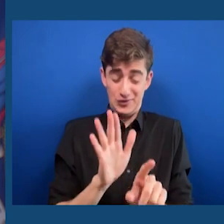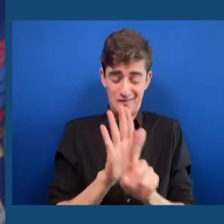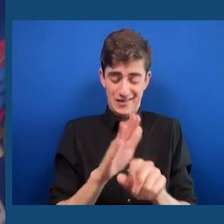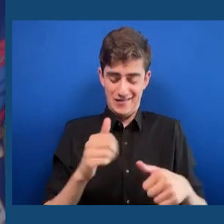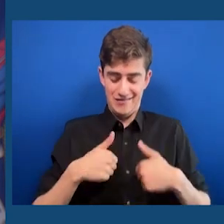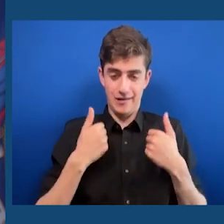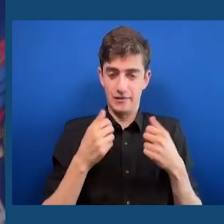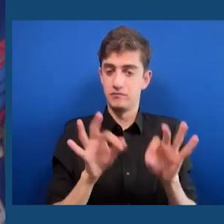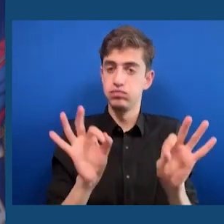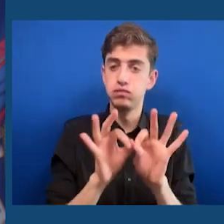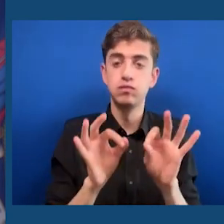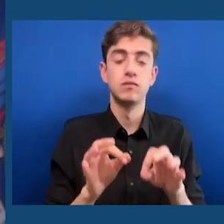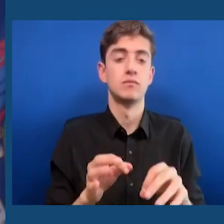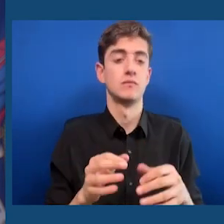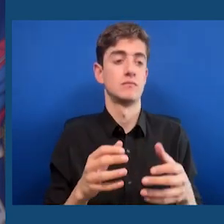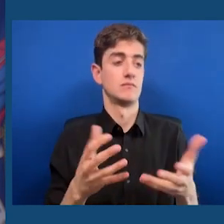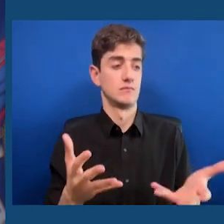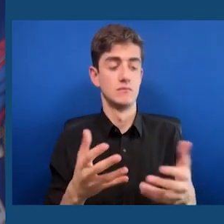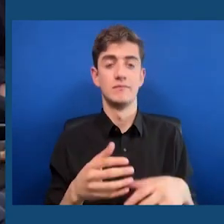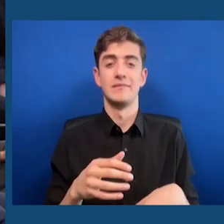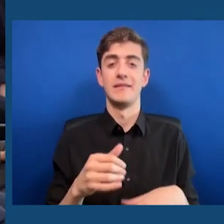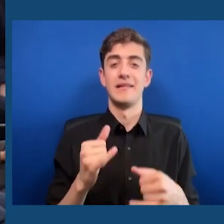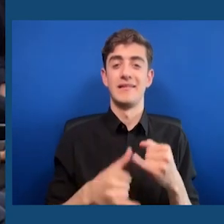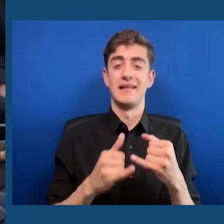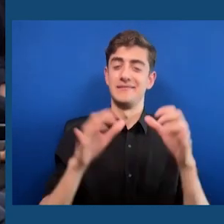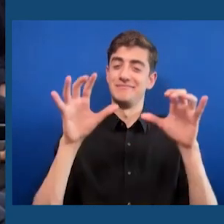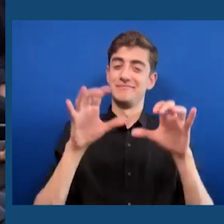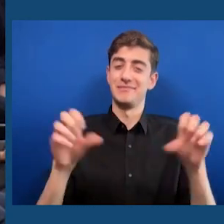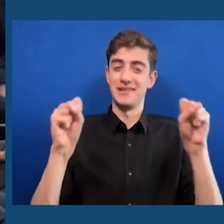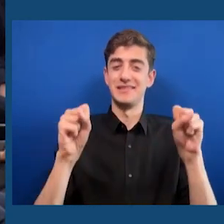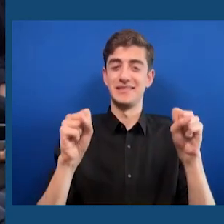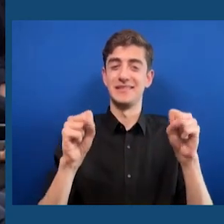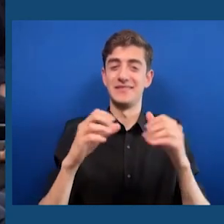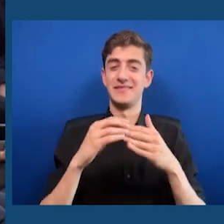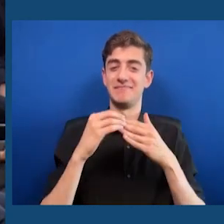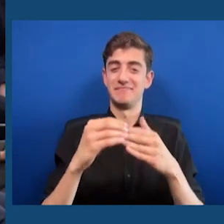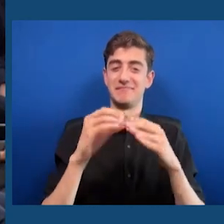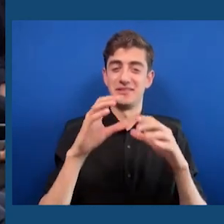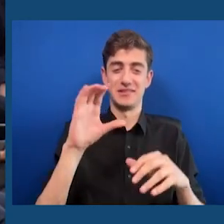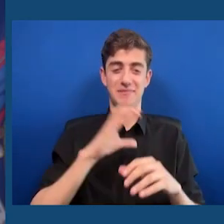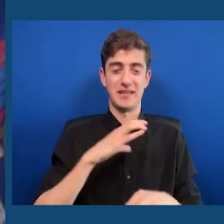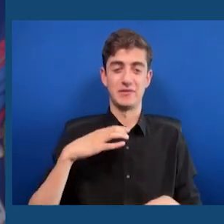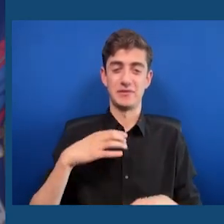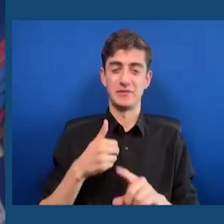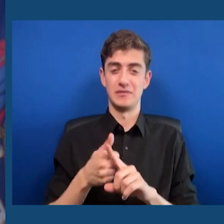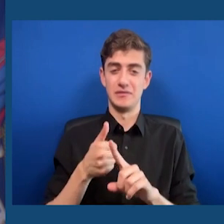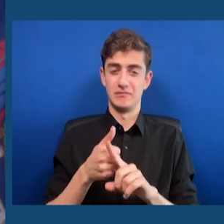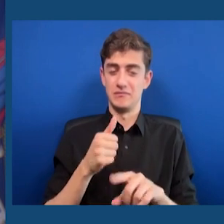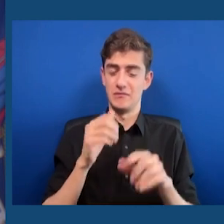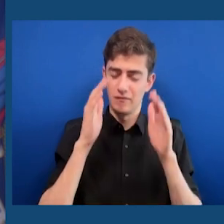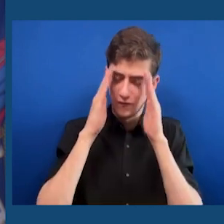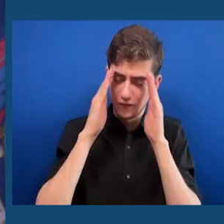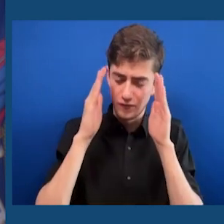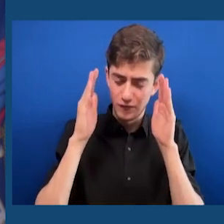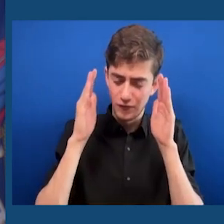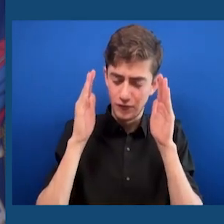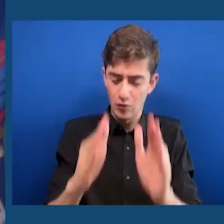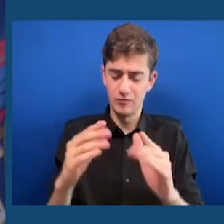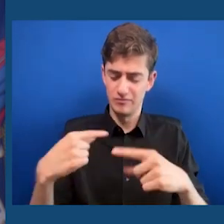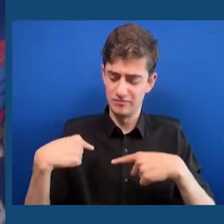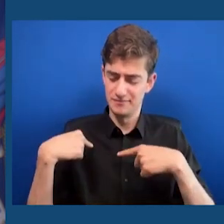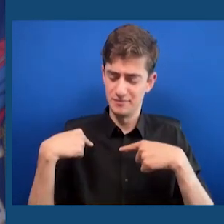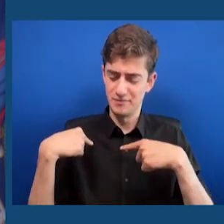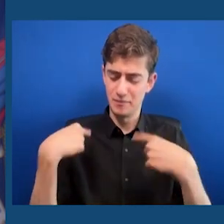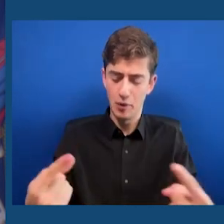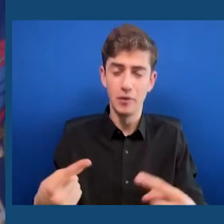president of the Retail Council, who has been laser focused on this for a long time and has been working us as our plans have evolved and made sure we